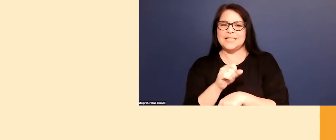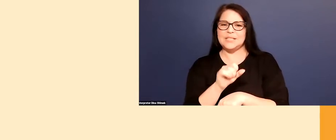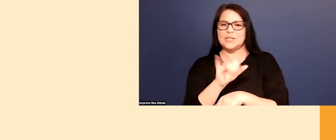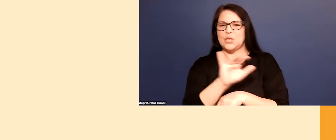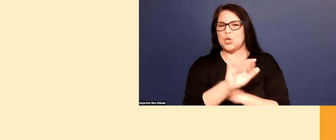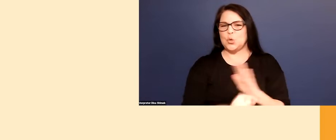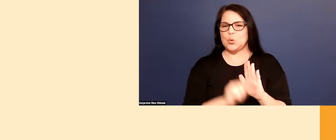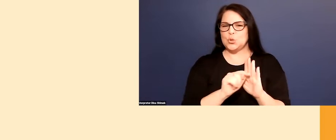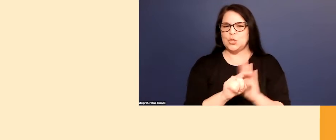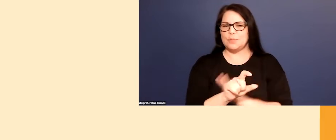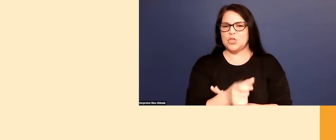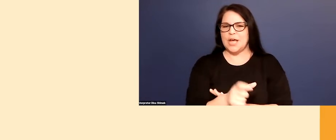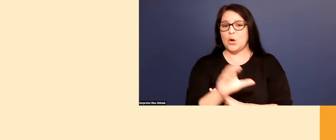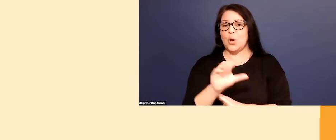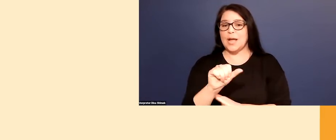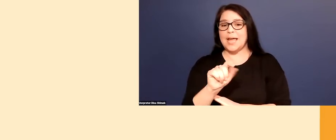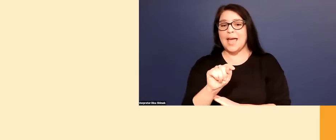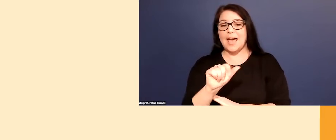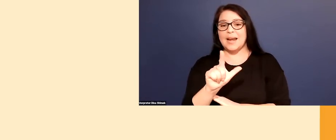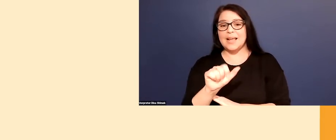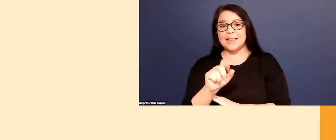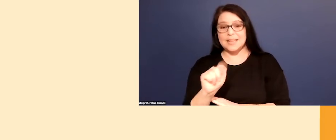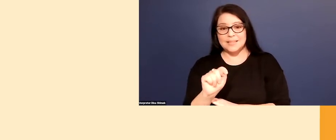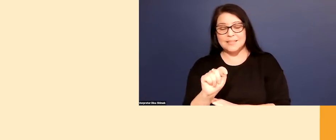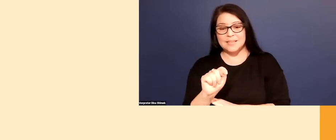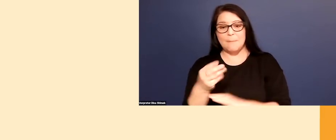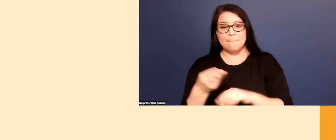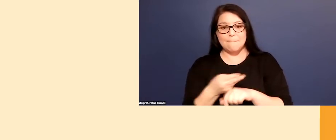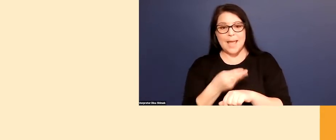channel, Catalyst Miami's YouTube channel.